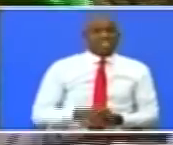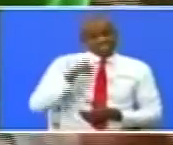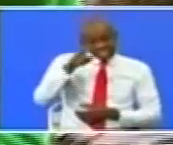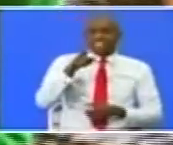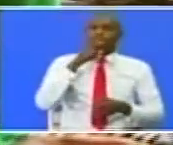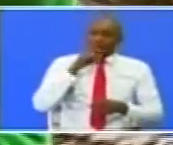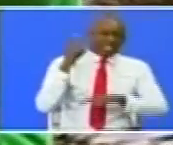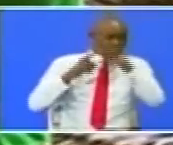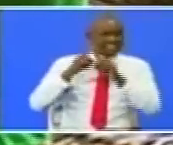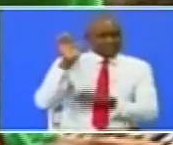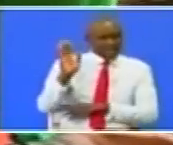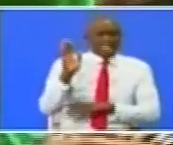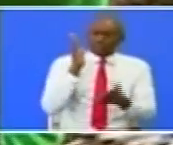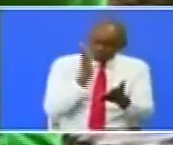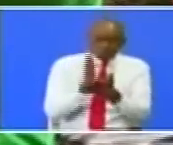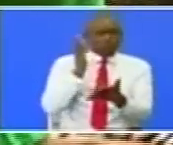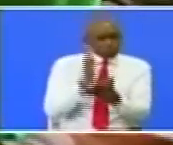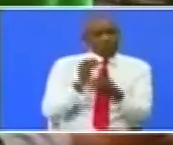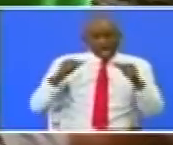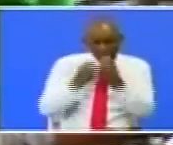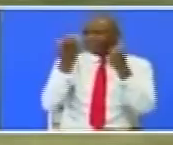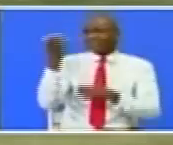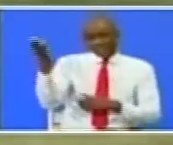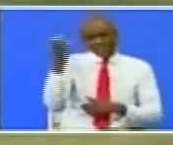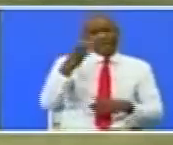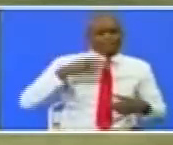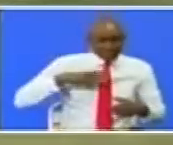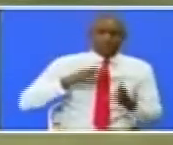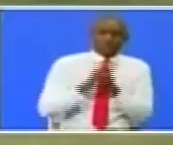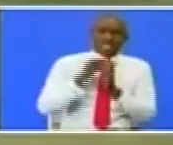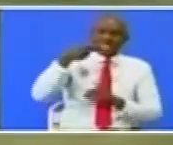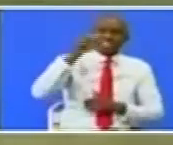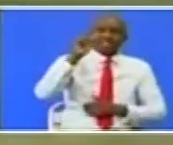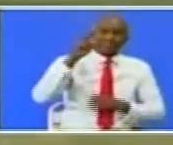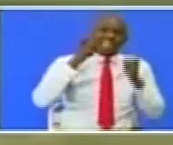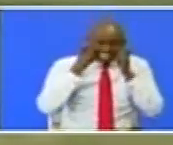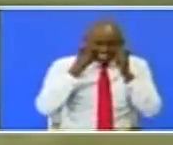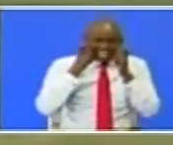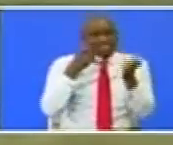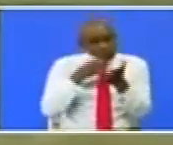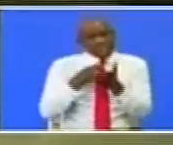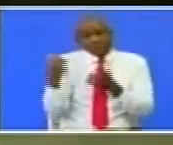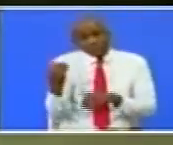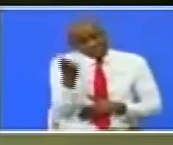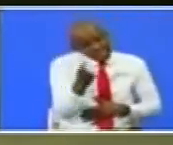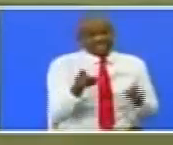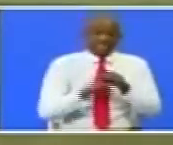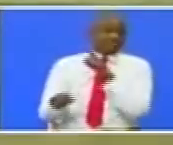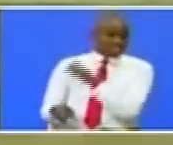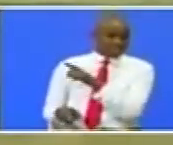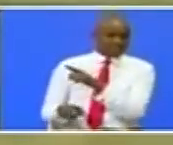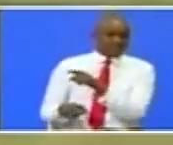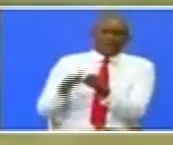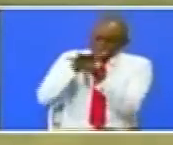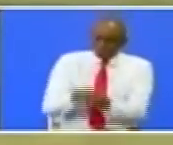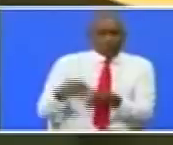Elijah's experience is just one in thousands where people living with HIV and AIDS, including children like him, are